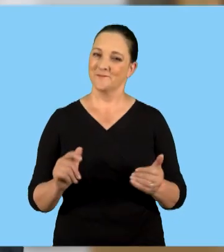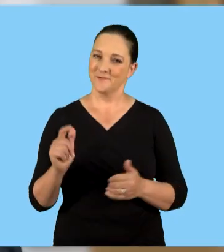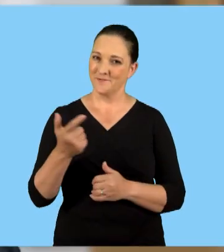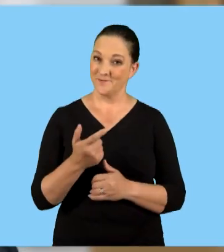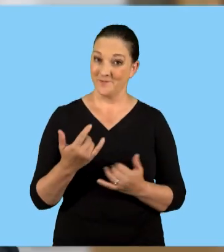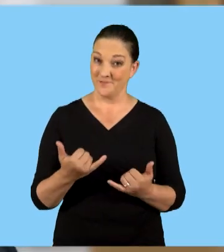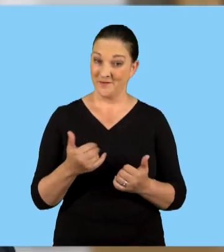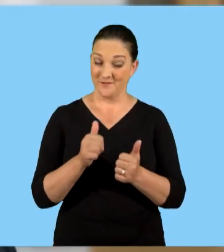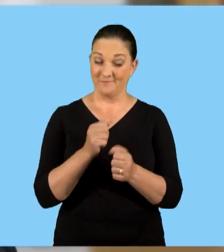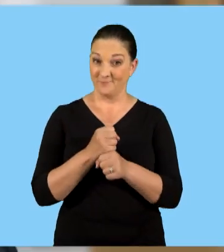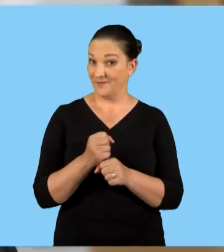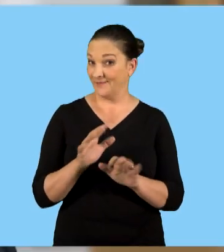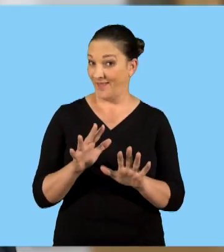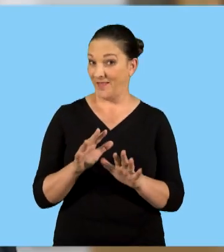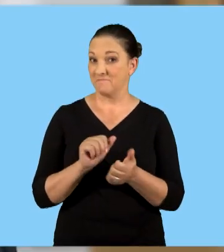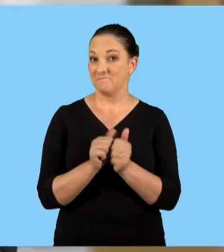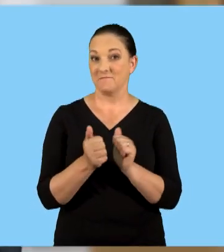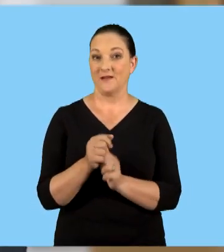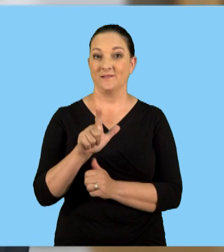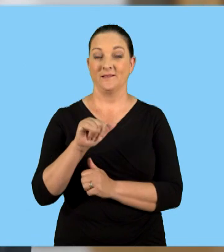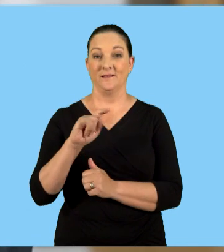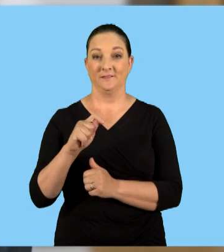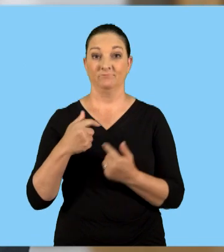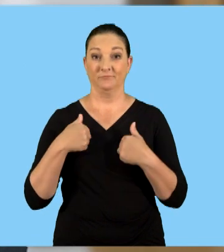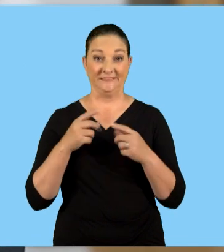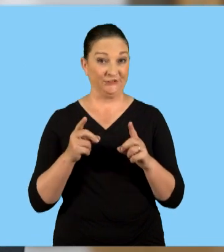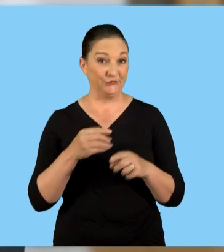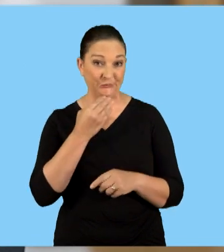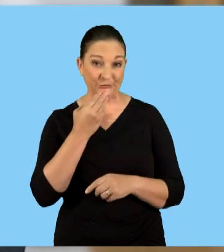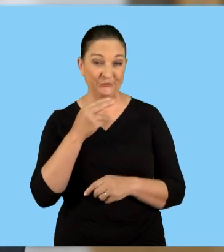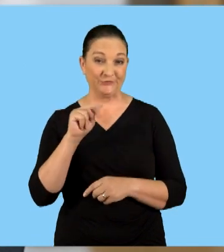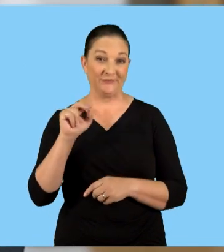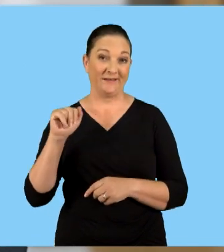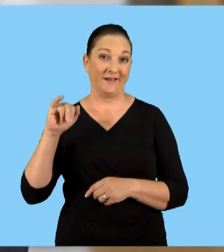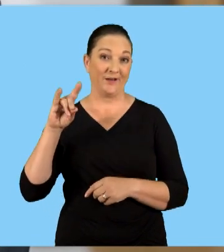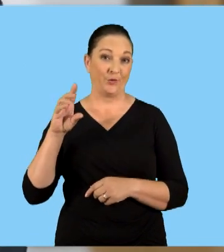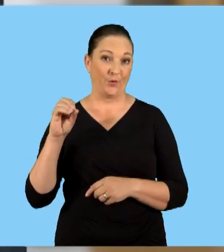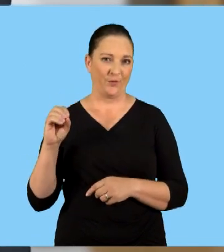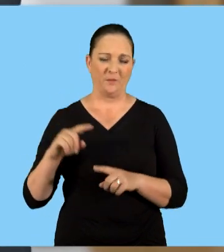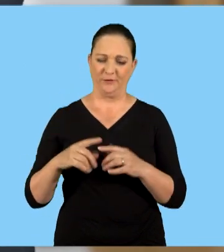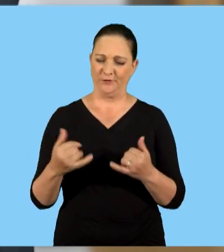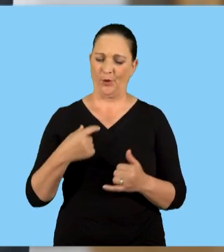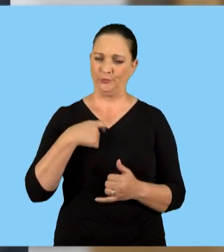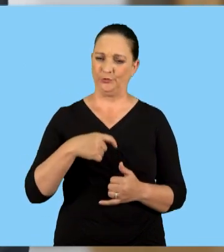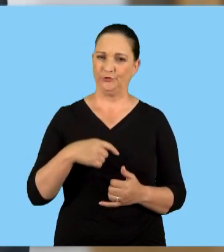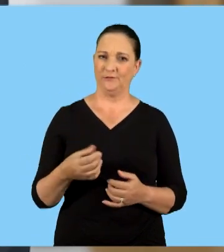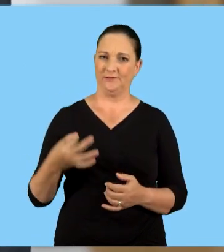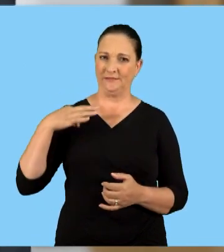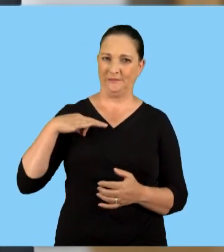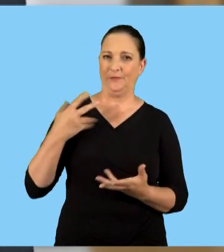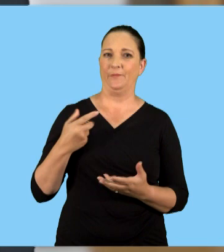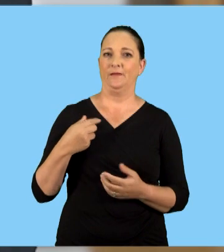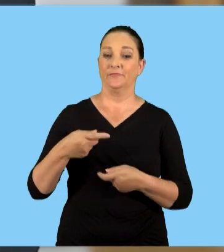Welcome everyone to Maths Literacy Grade 10. My name is Sushen Naidu, and today we're looking at personal income, expenses and